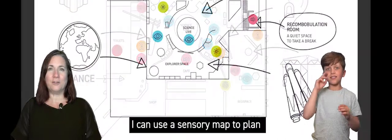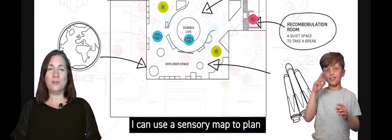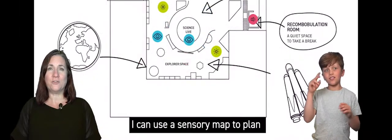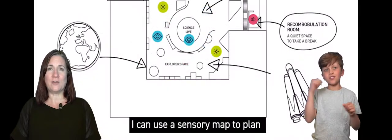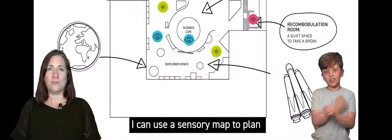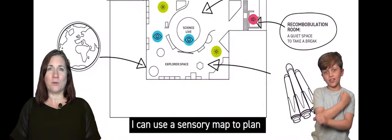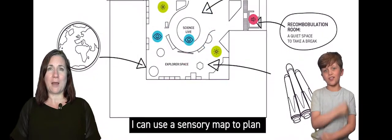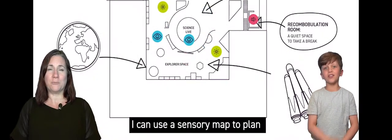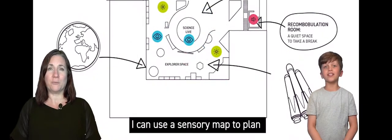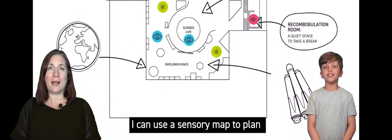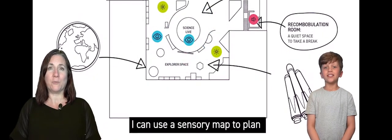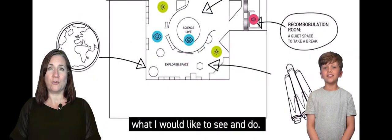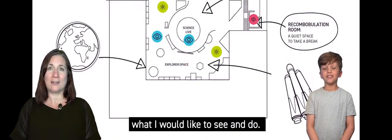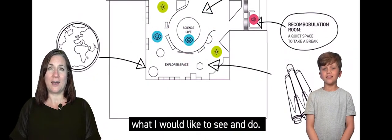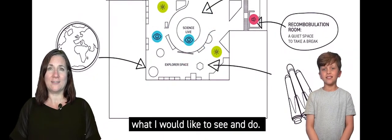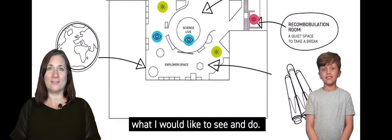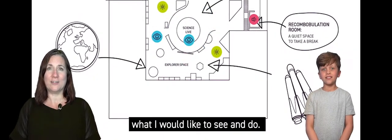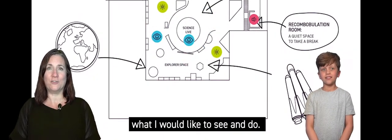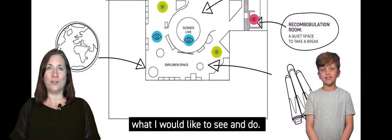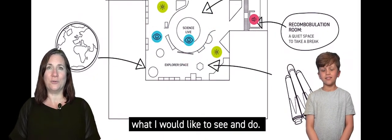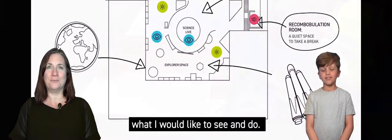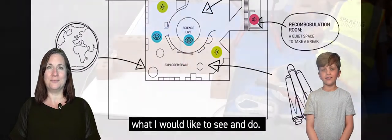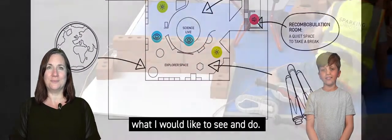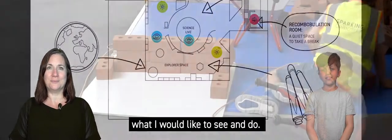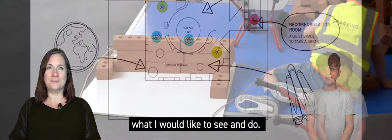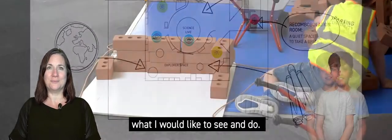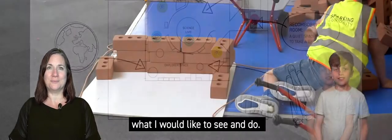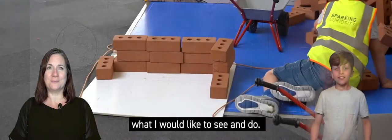I can use a sensory map to plan what I'd like to see and do.